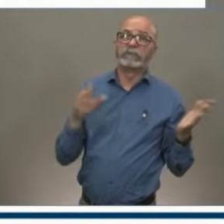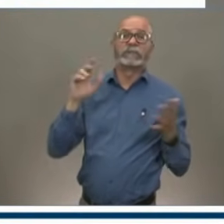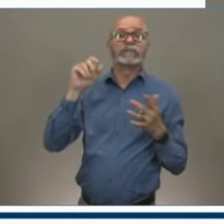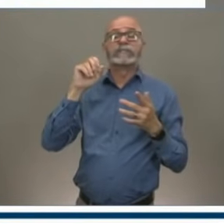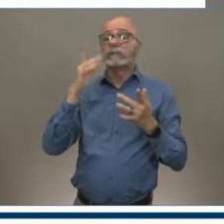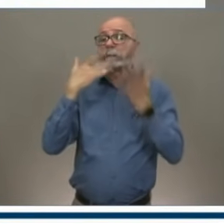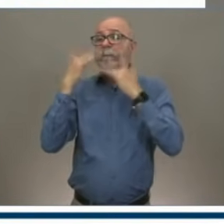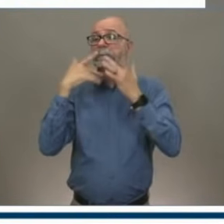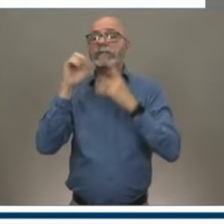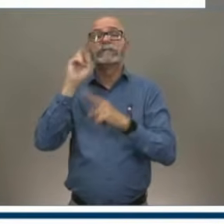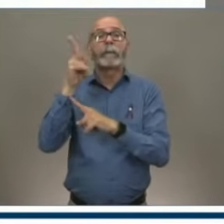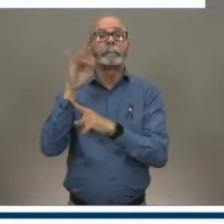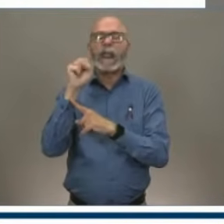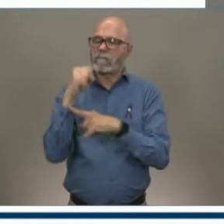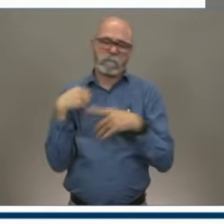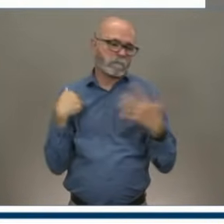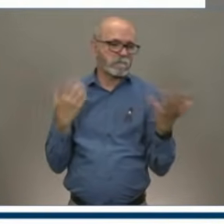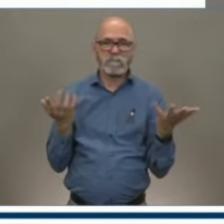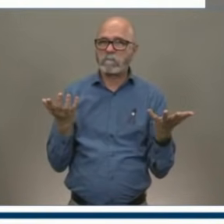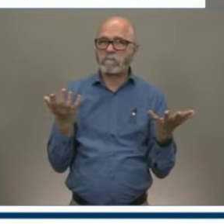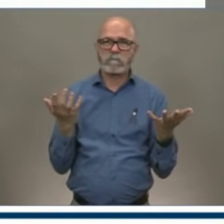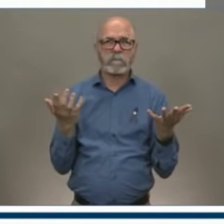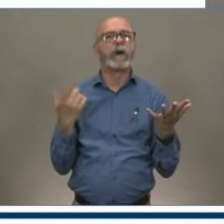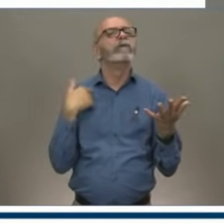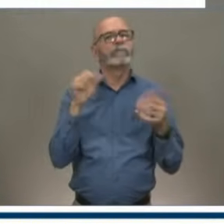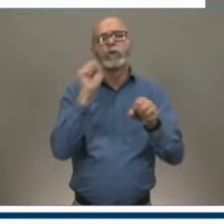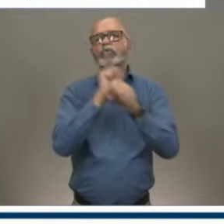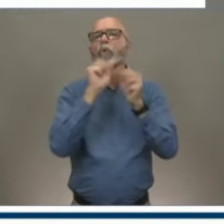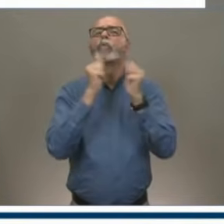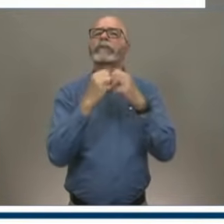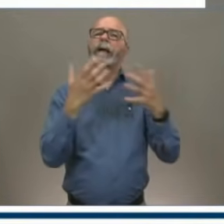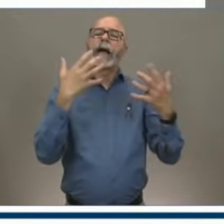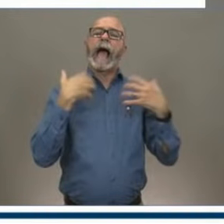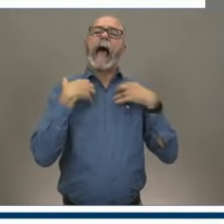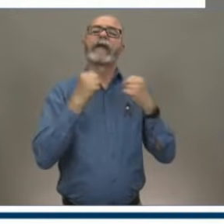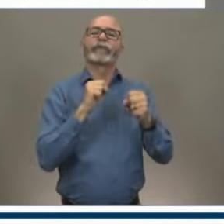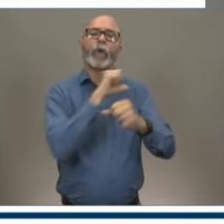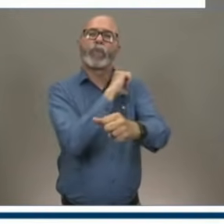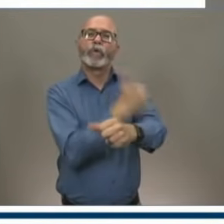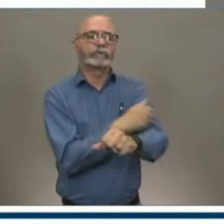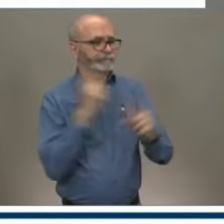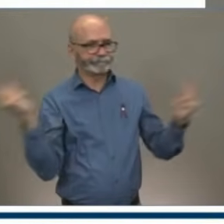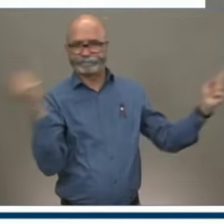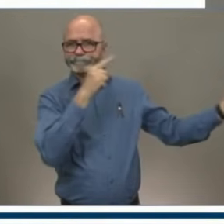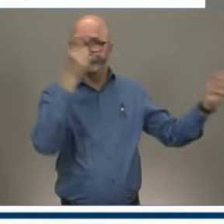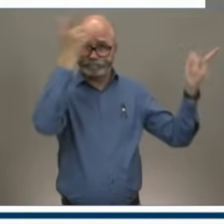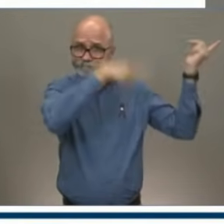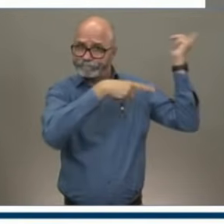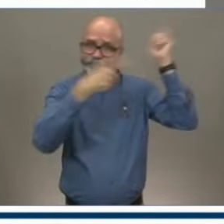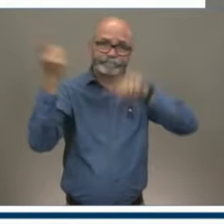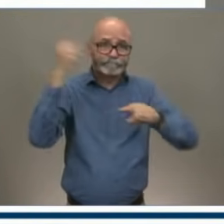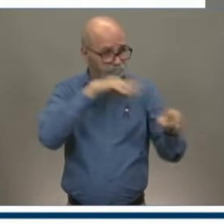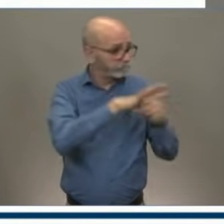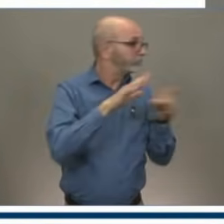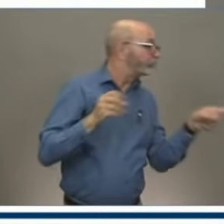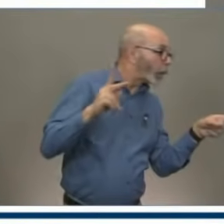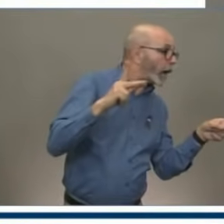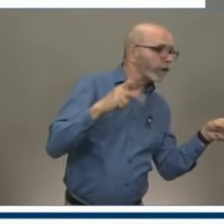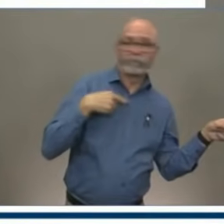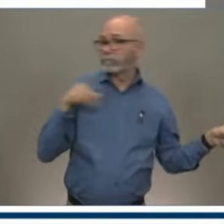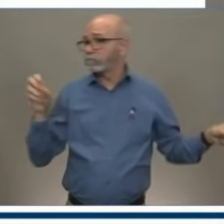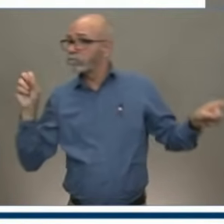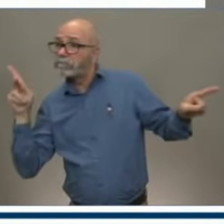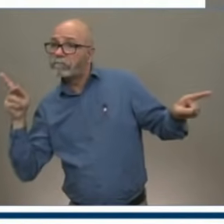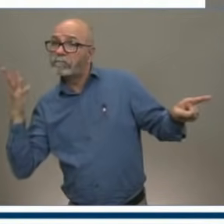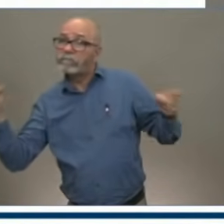talking about, we've worked closely with the health authority this week to make sure whatever we're rolling out, that they have capacity within